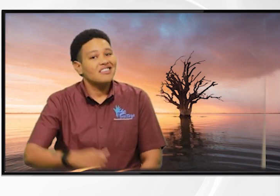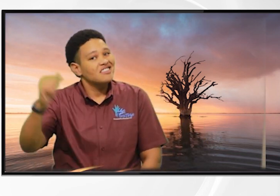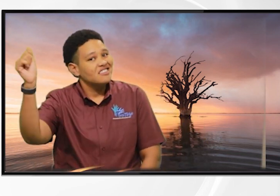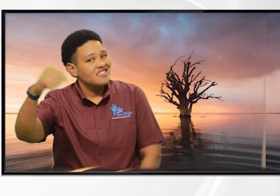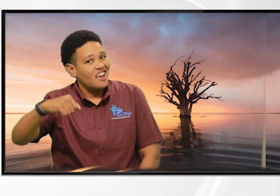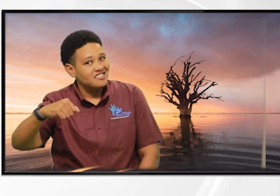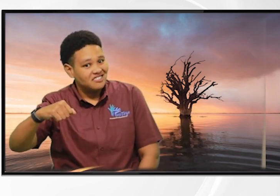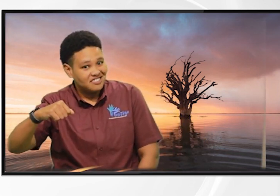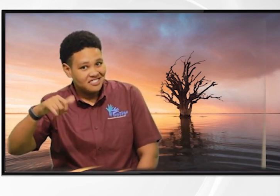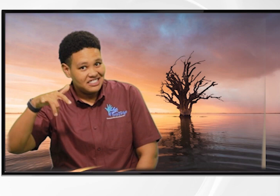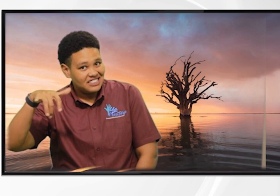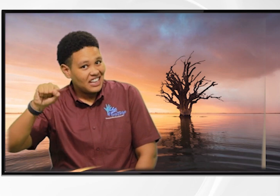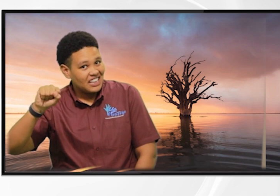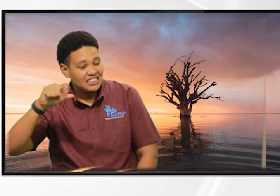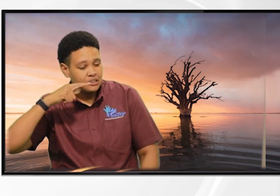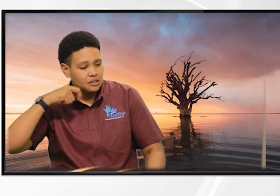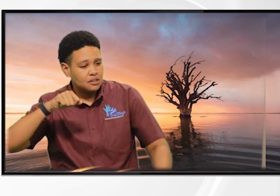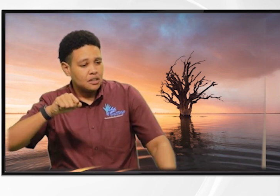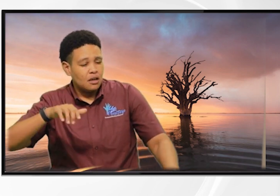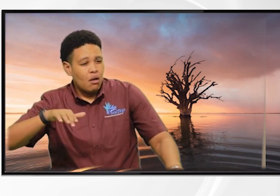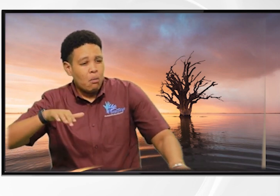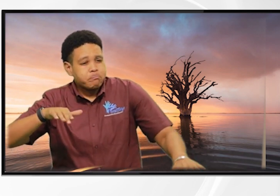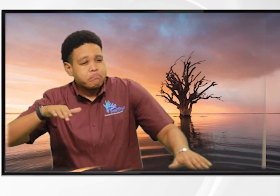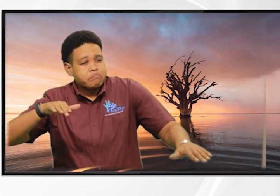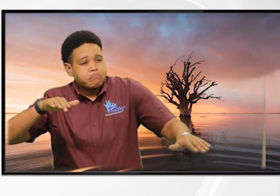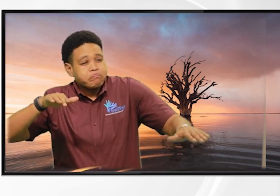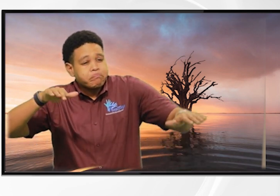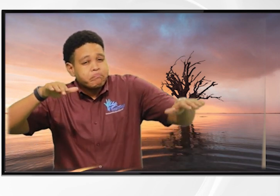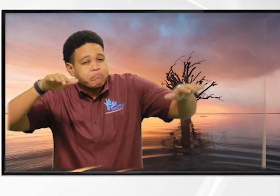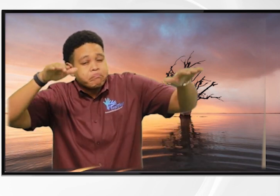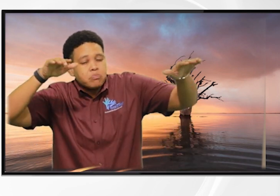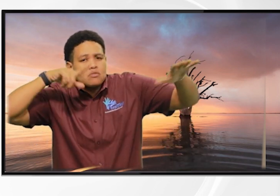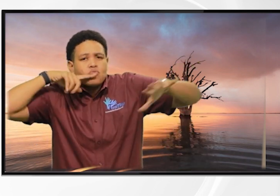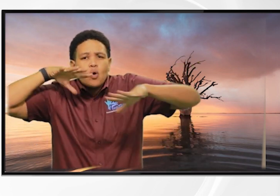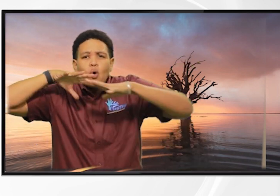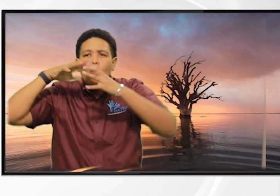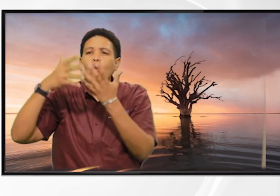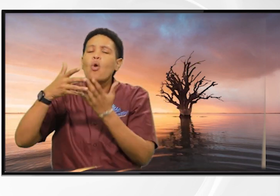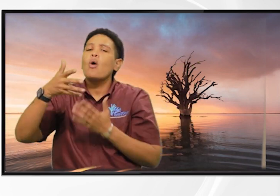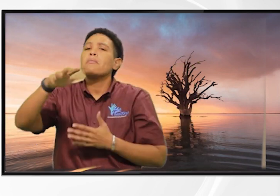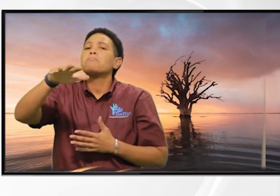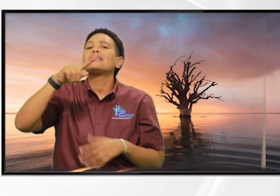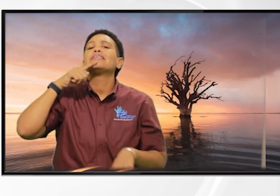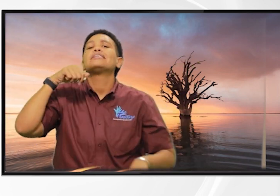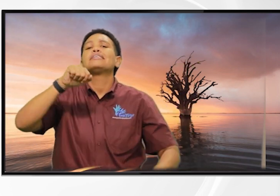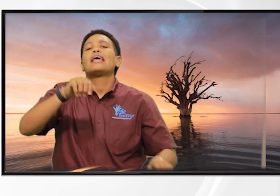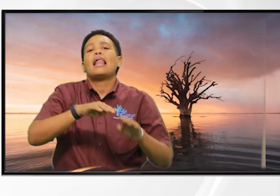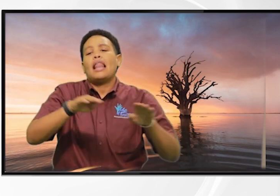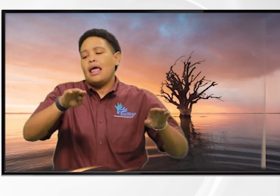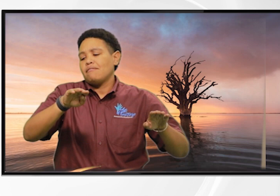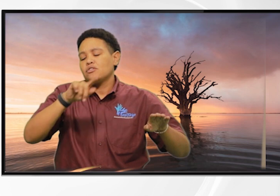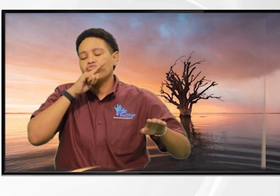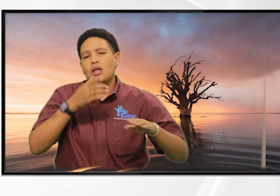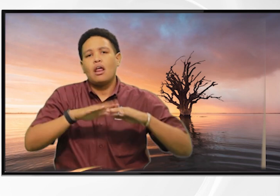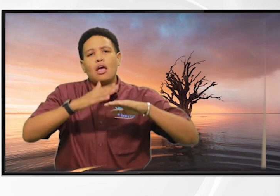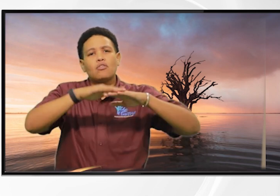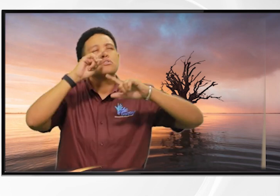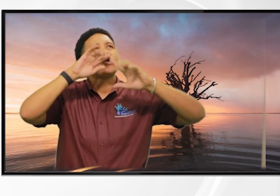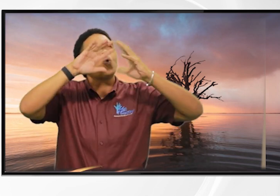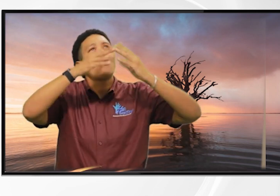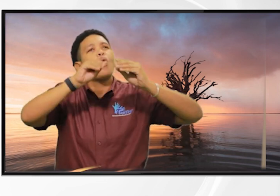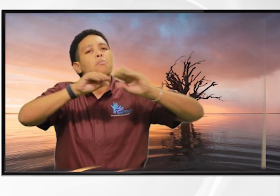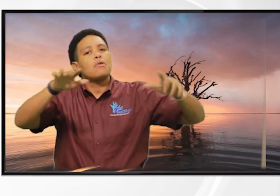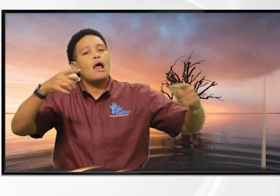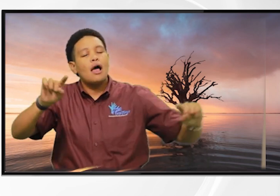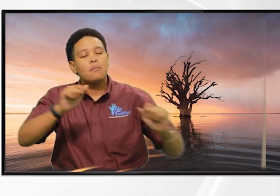Yes, sea levels are rising. Global mean sea levels have increased across the globe, with